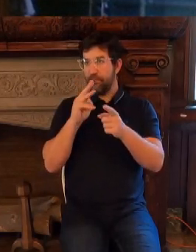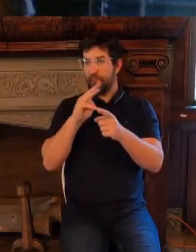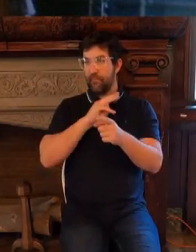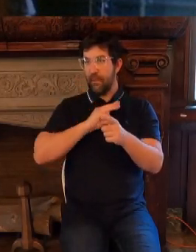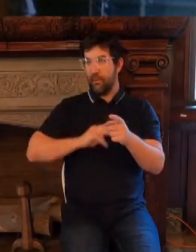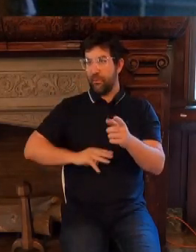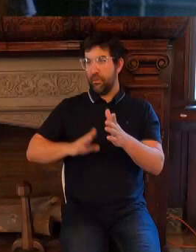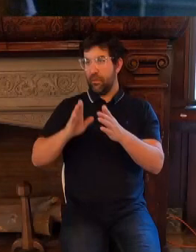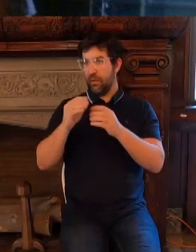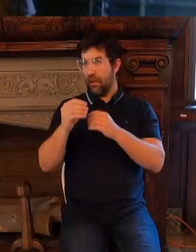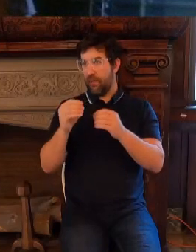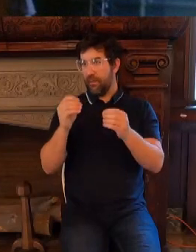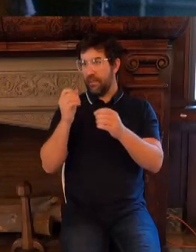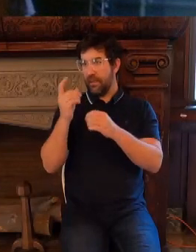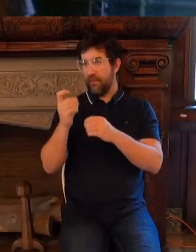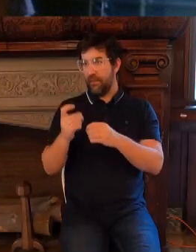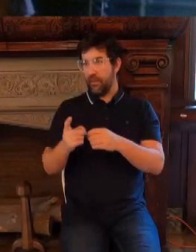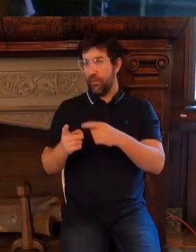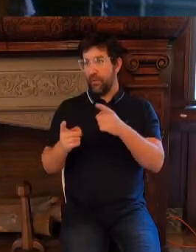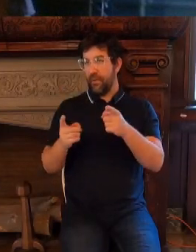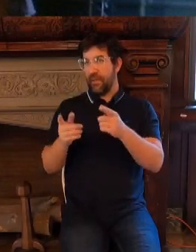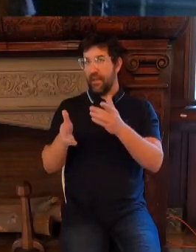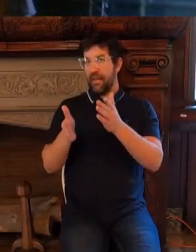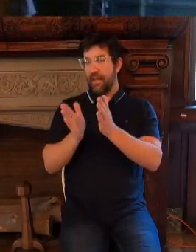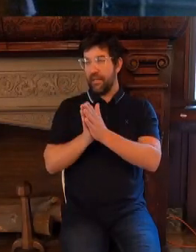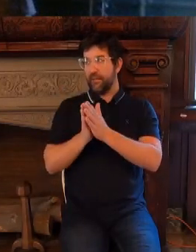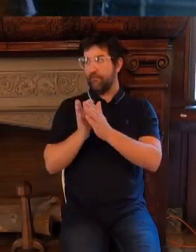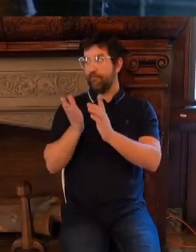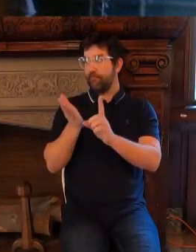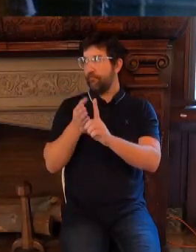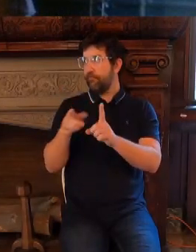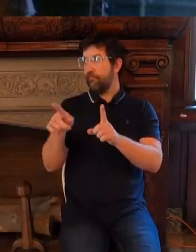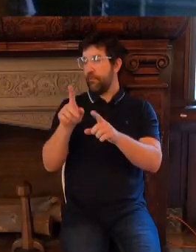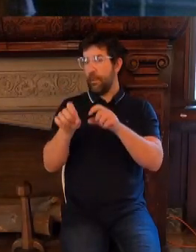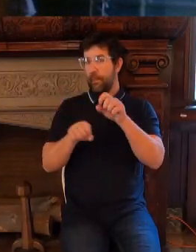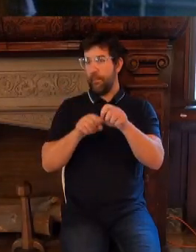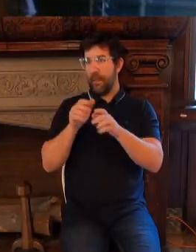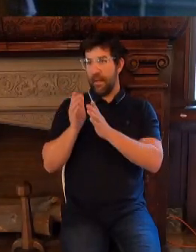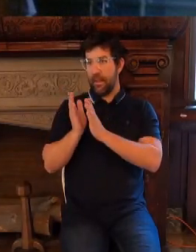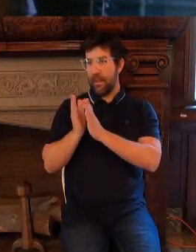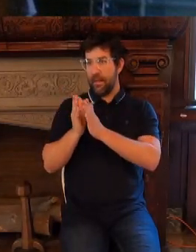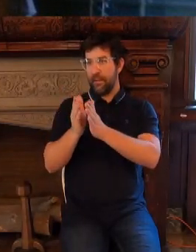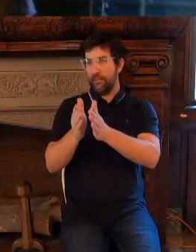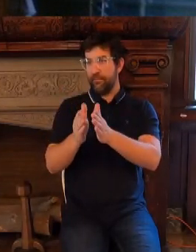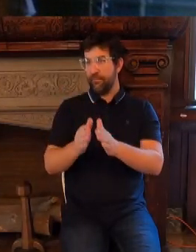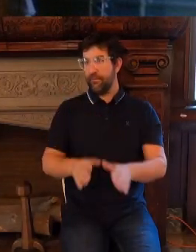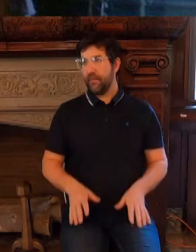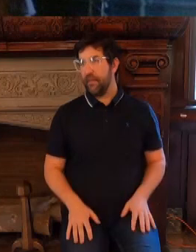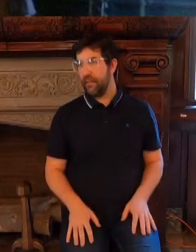office of having your position or a bike advocacy position on the work.